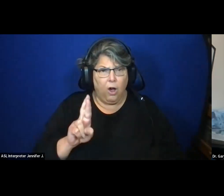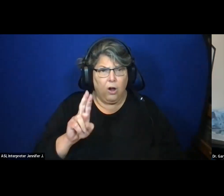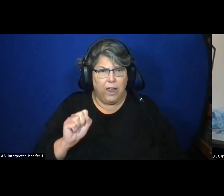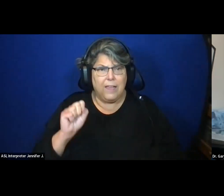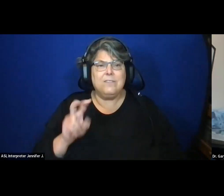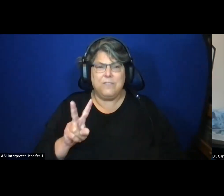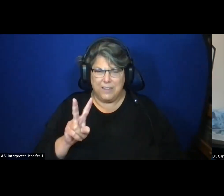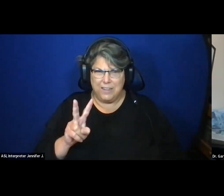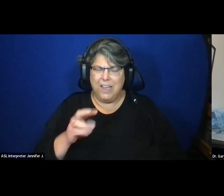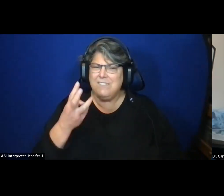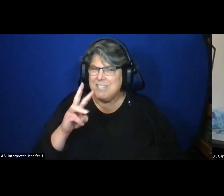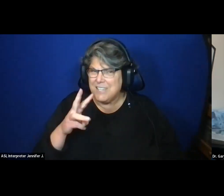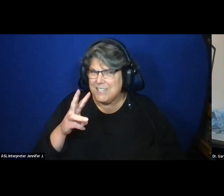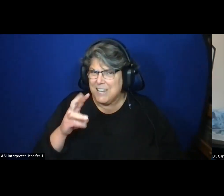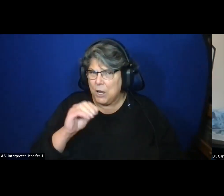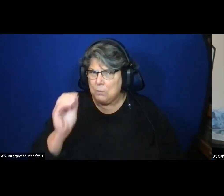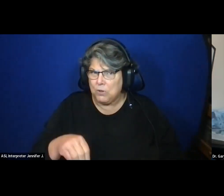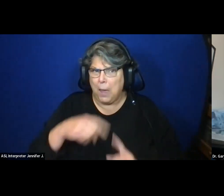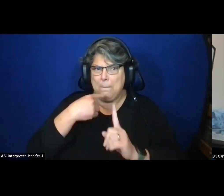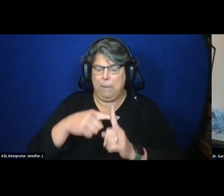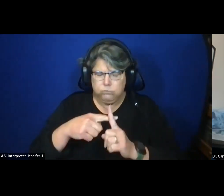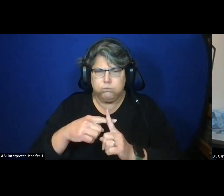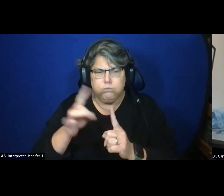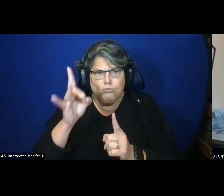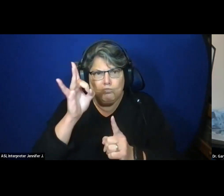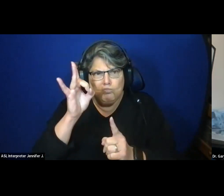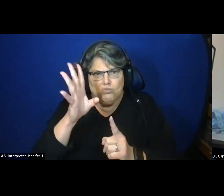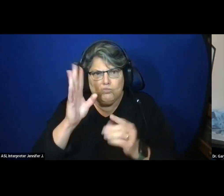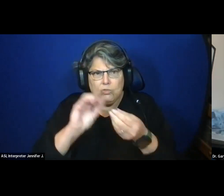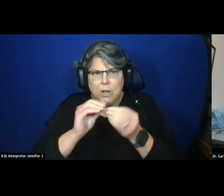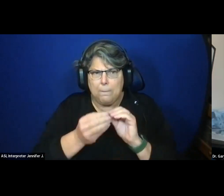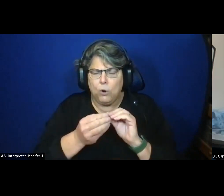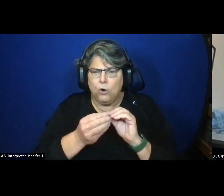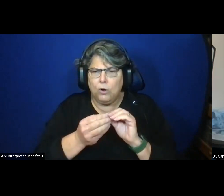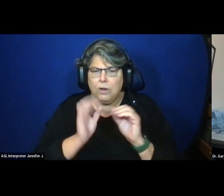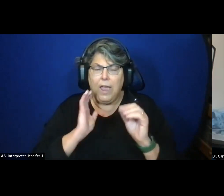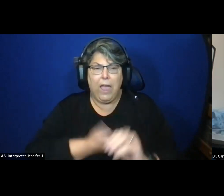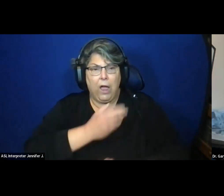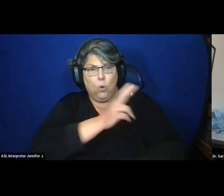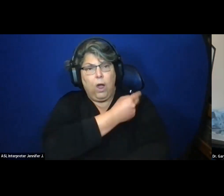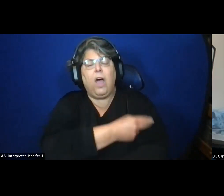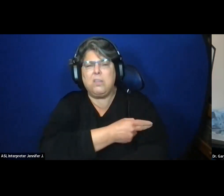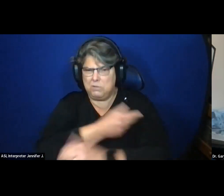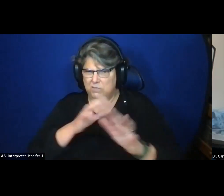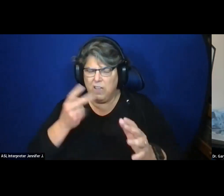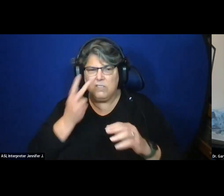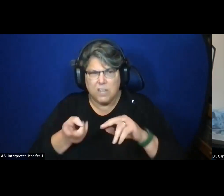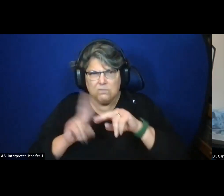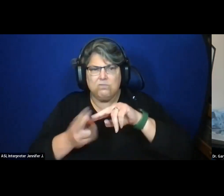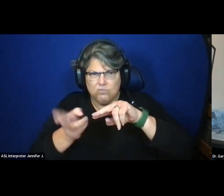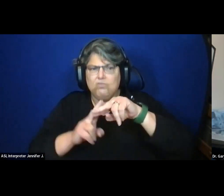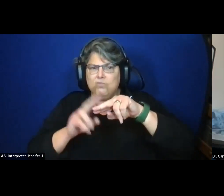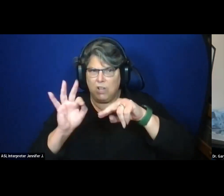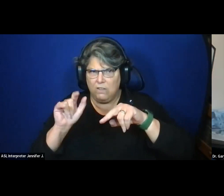16% positive swabs, which is really an extraordinary number. Our hospitals have seen an uptick in influenza